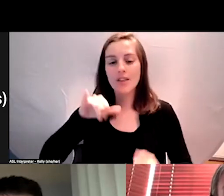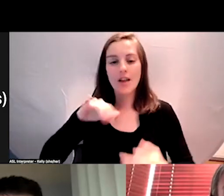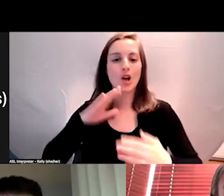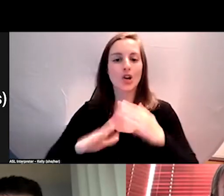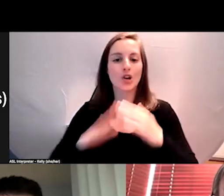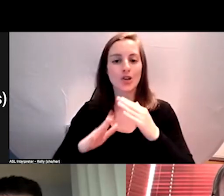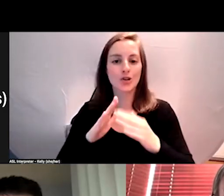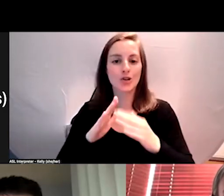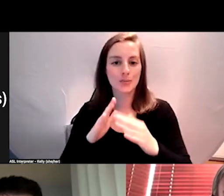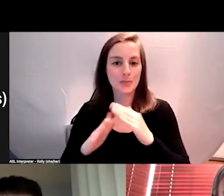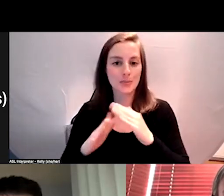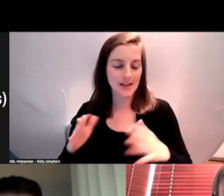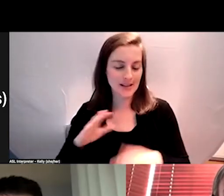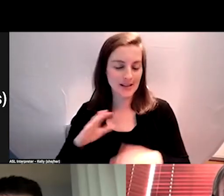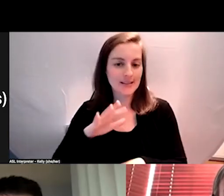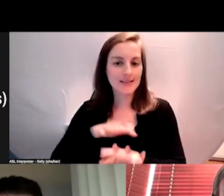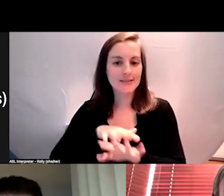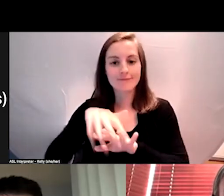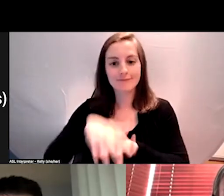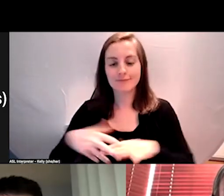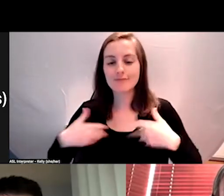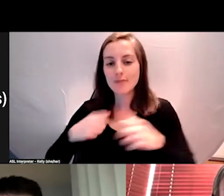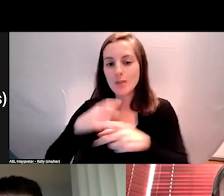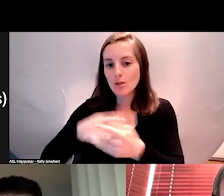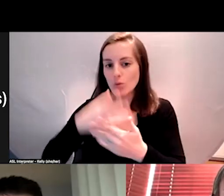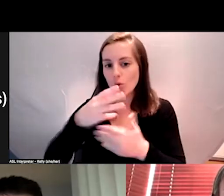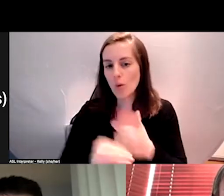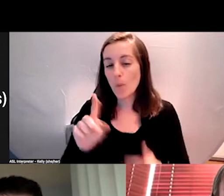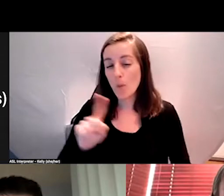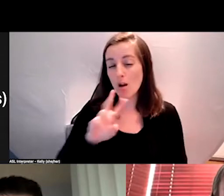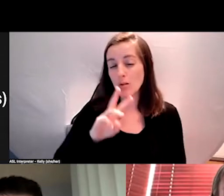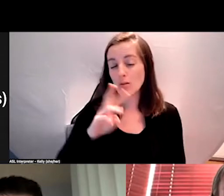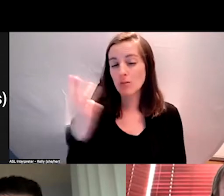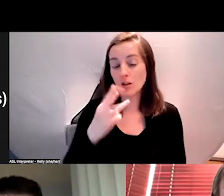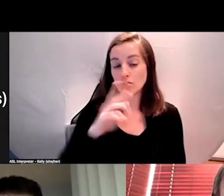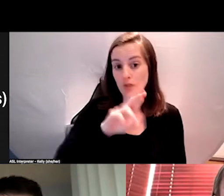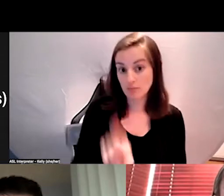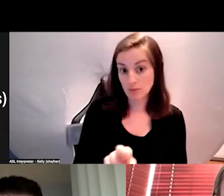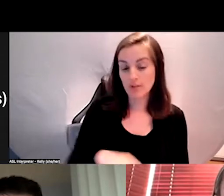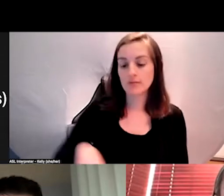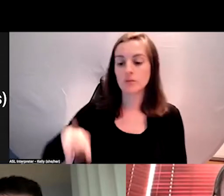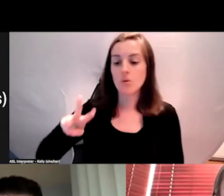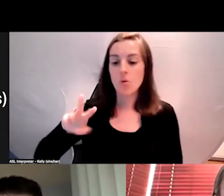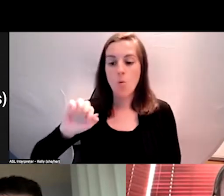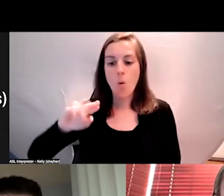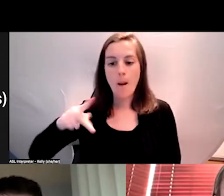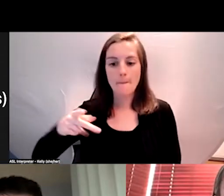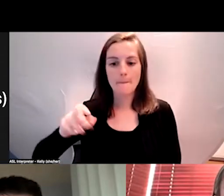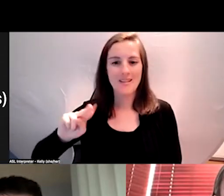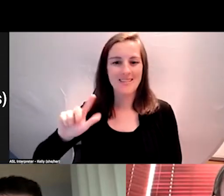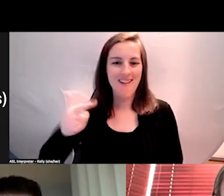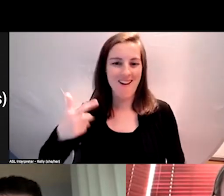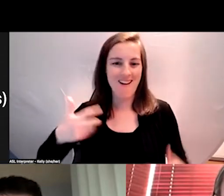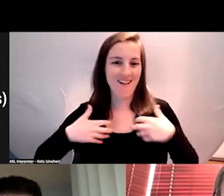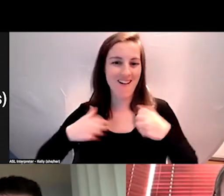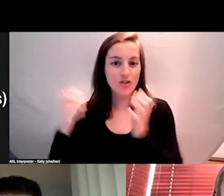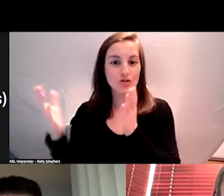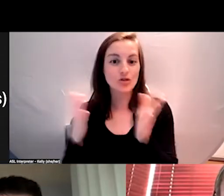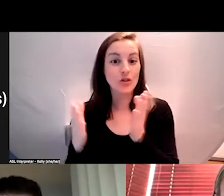West Roxbury. And there's the Wampanoag Health Service, which is a tribal healthcare system in